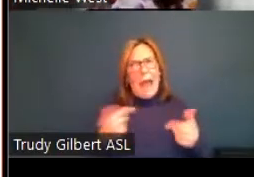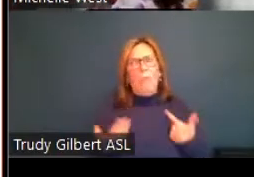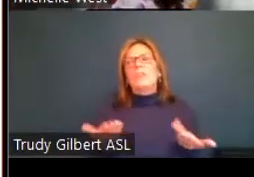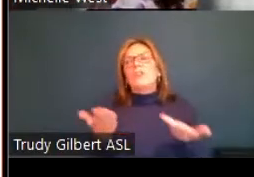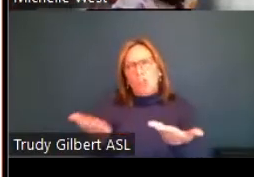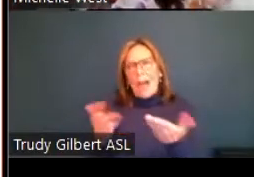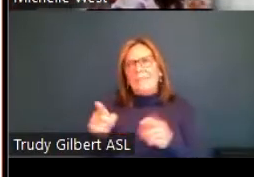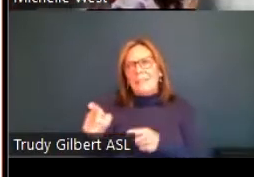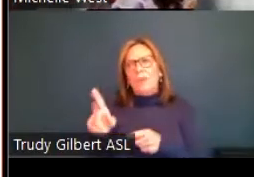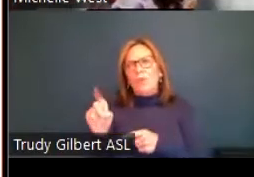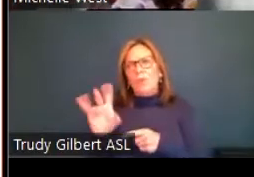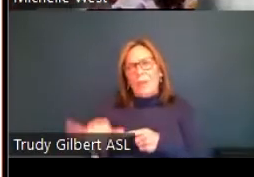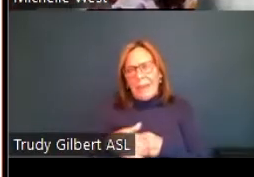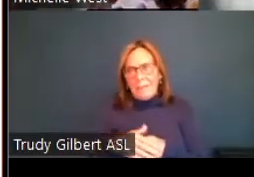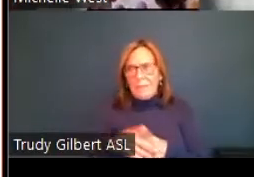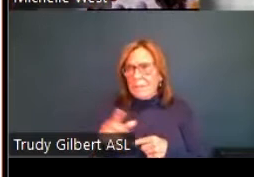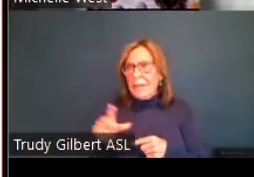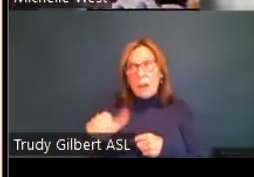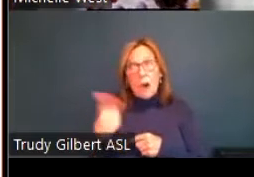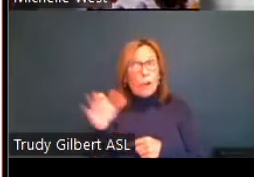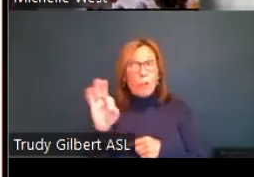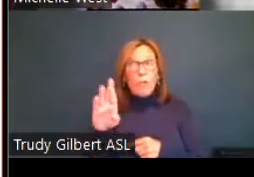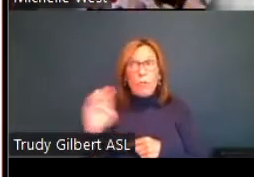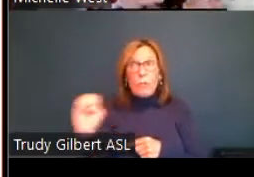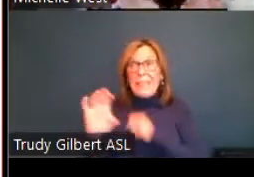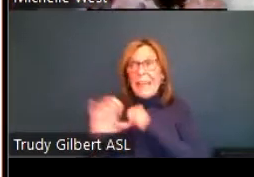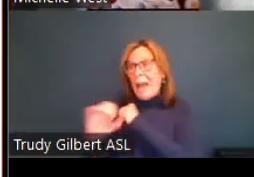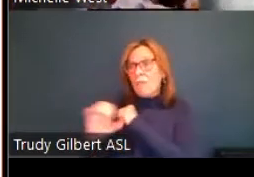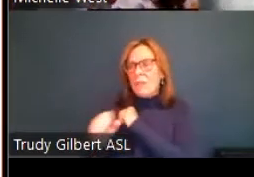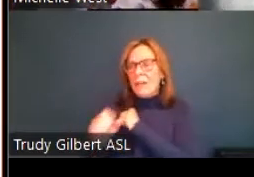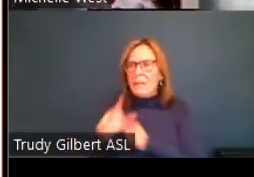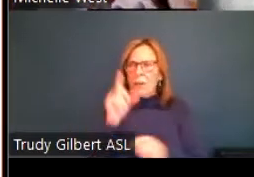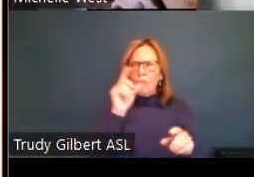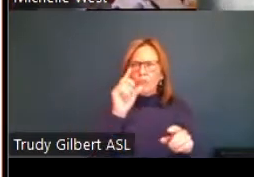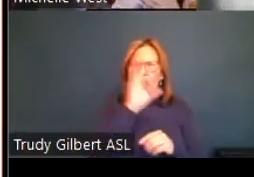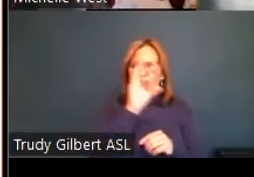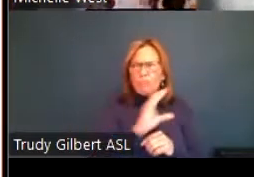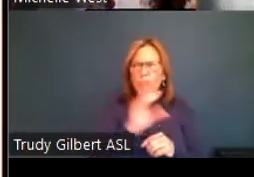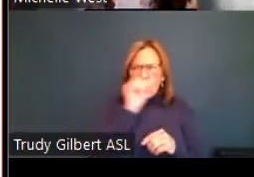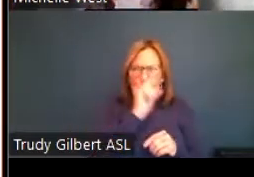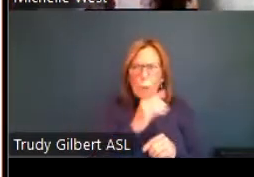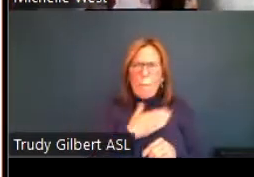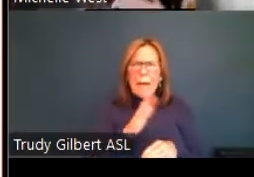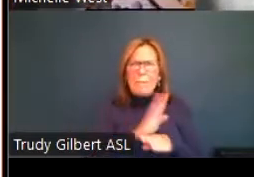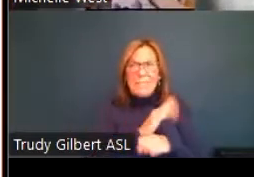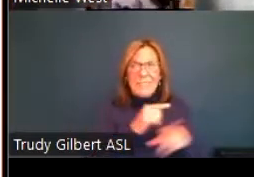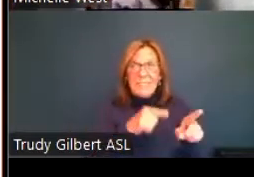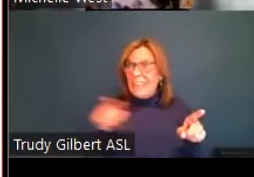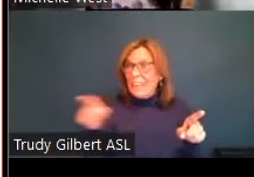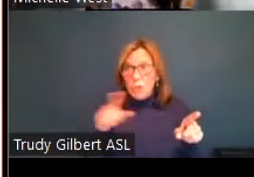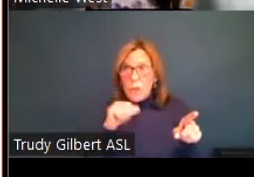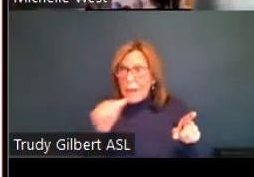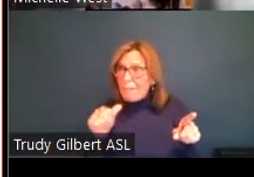seen as another free way of advertising. And basically you search Google My Business. If you have not claimed your business on